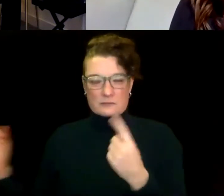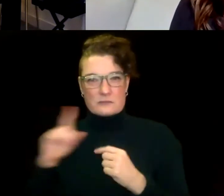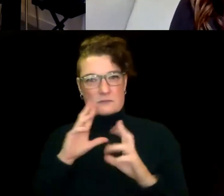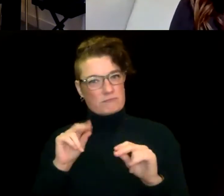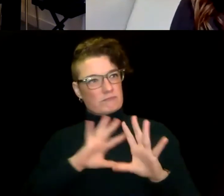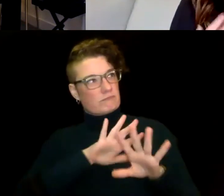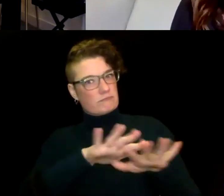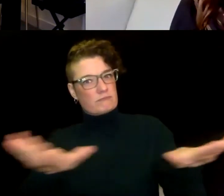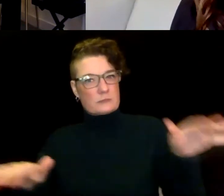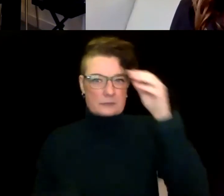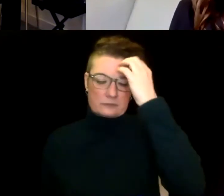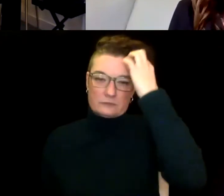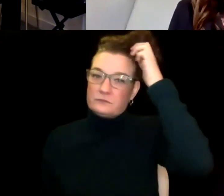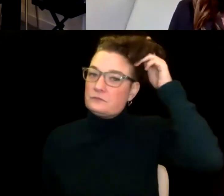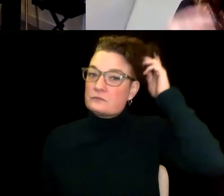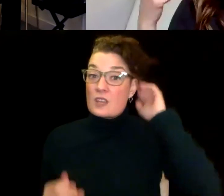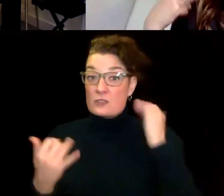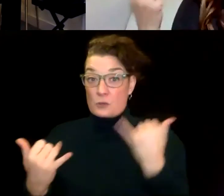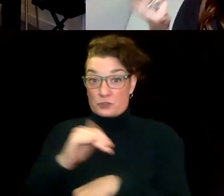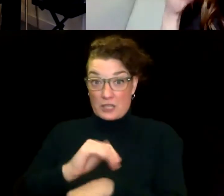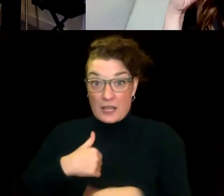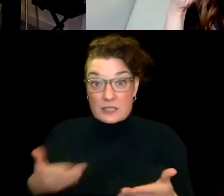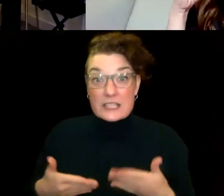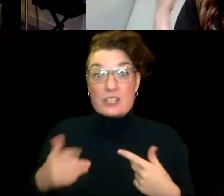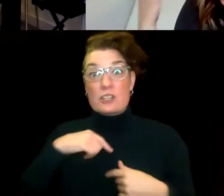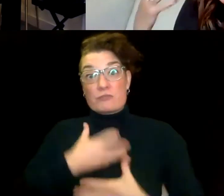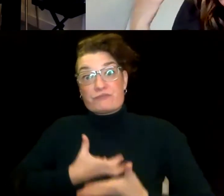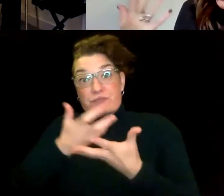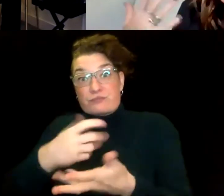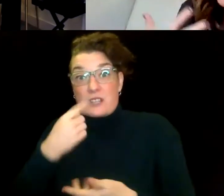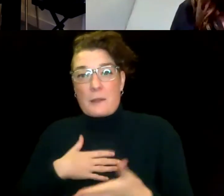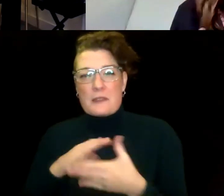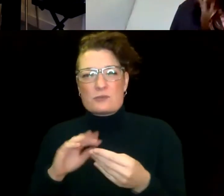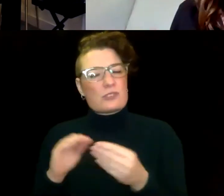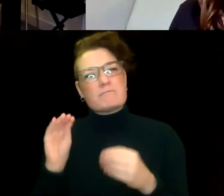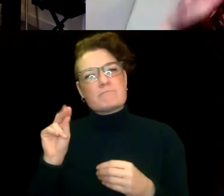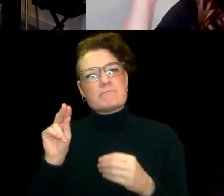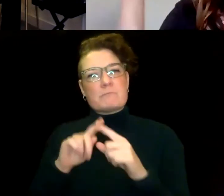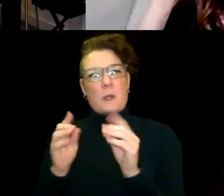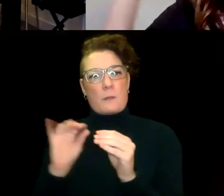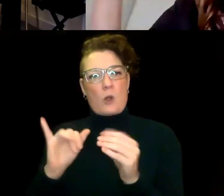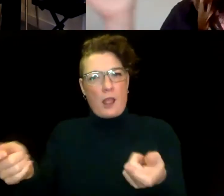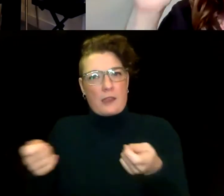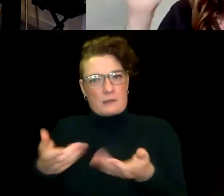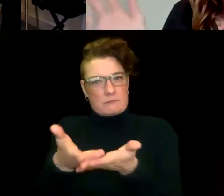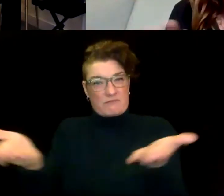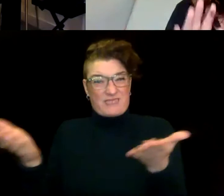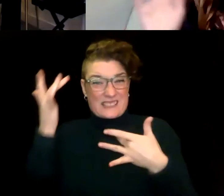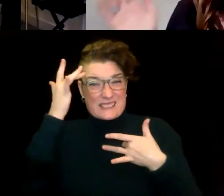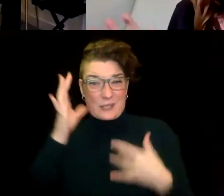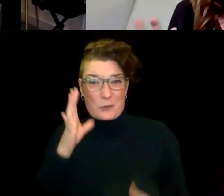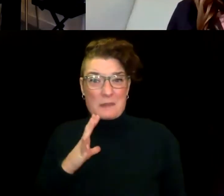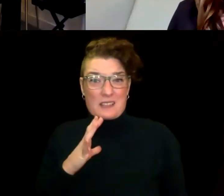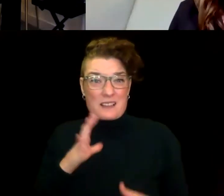that I can tell my story, but so that it, on one hand, speaks to other people, like other sick women. Hi, sick women, you're